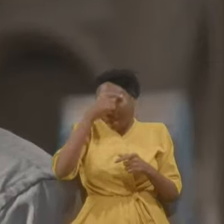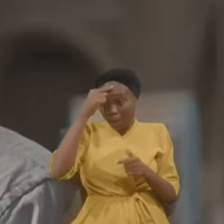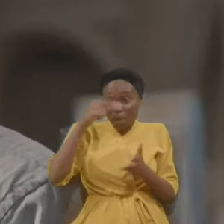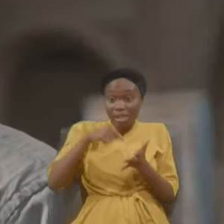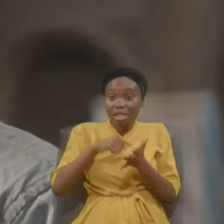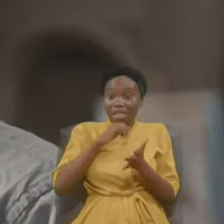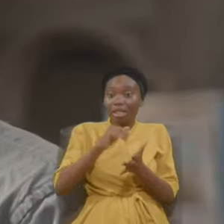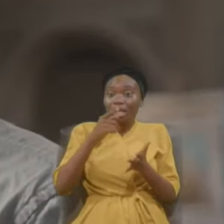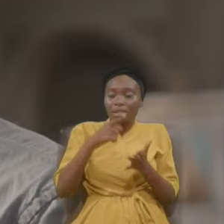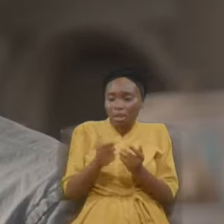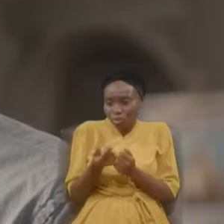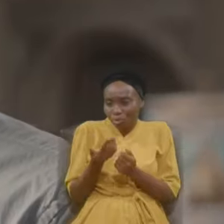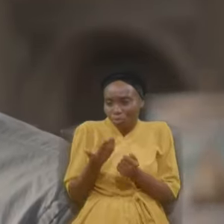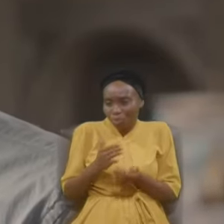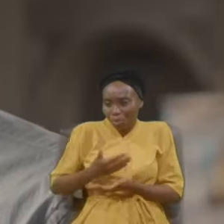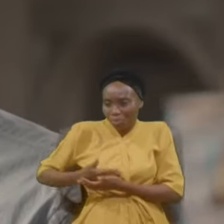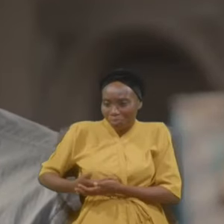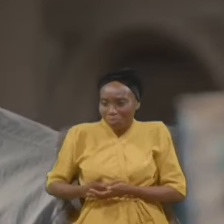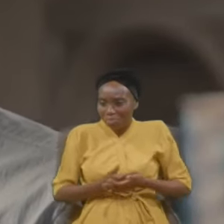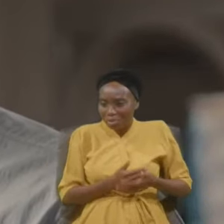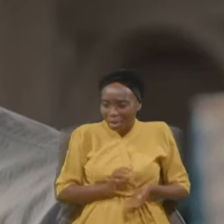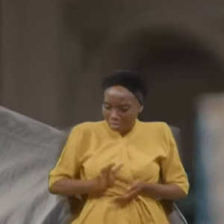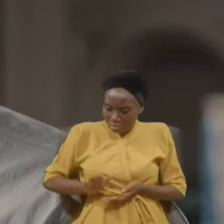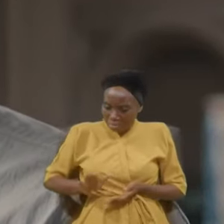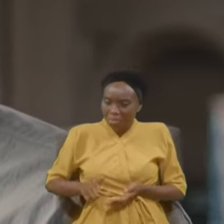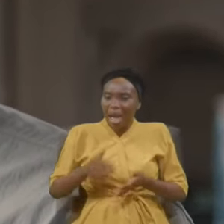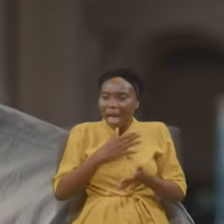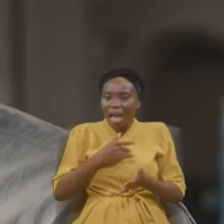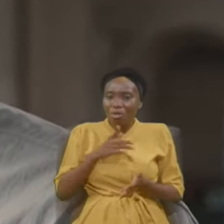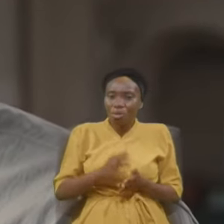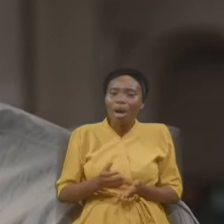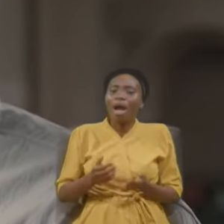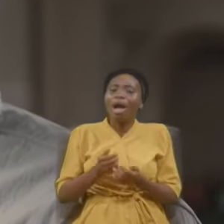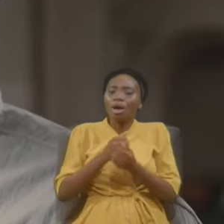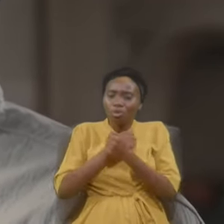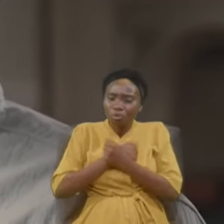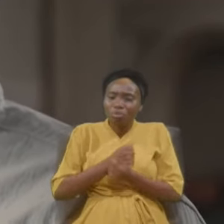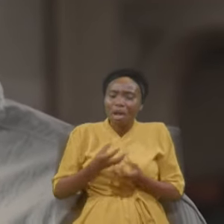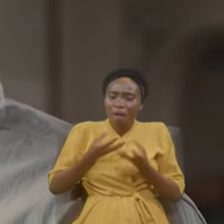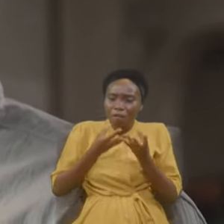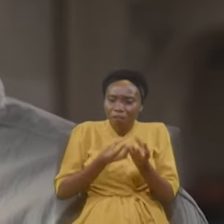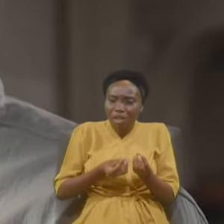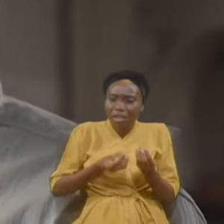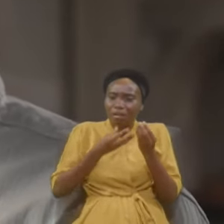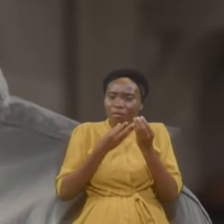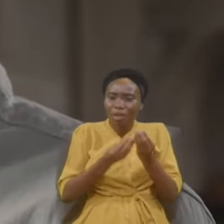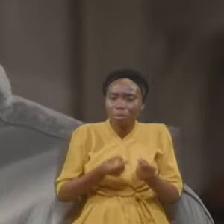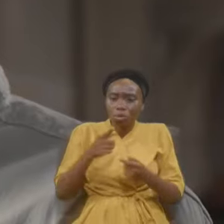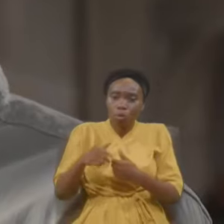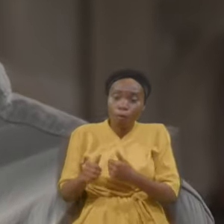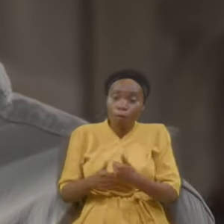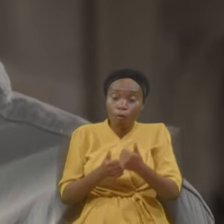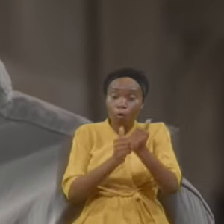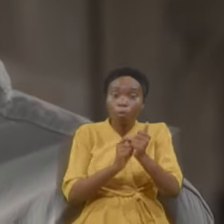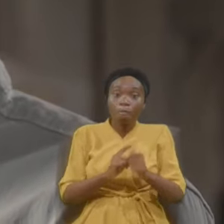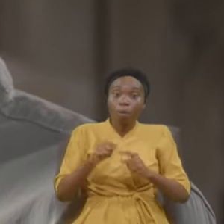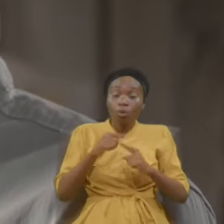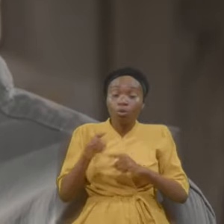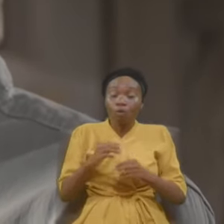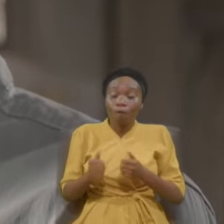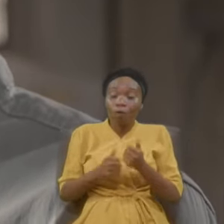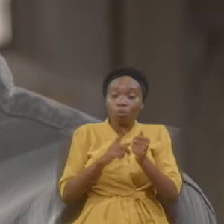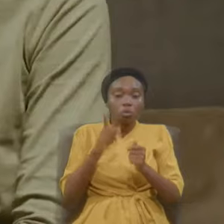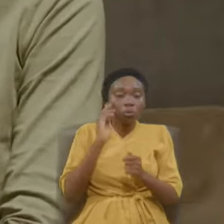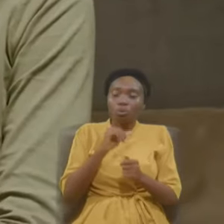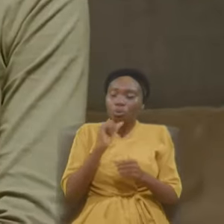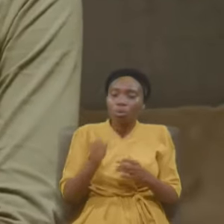is a little child, and this is a little babe, and you are cherishing and nourishing him. When you do follow up, you will not go with